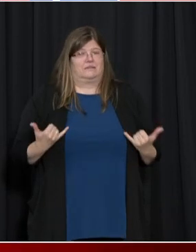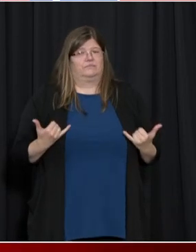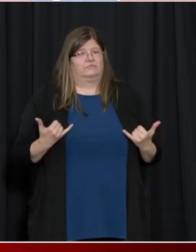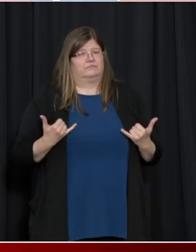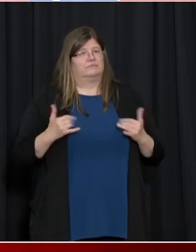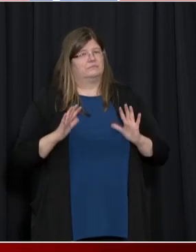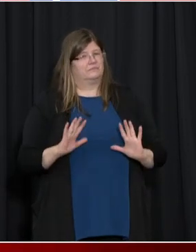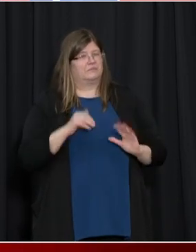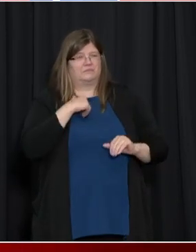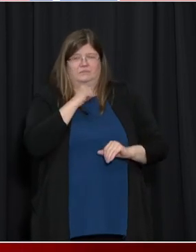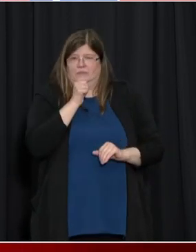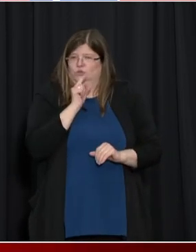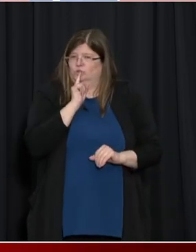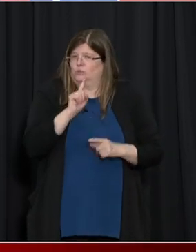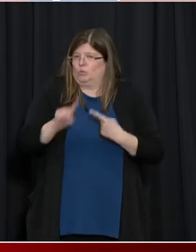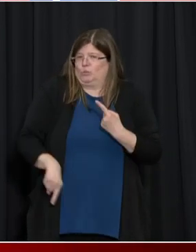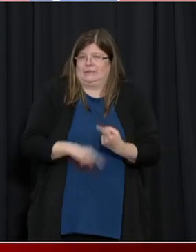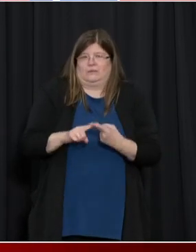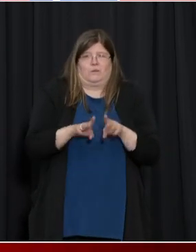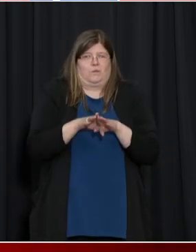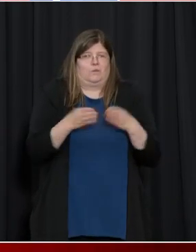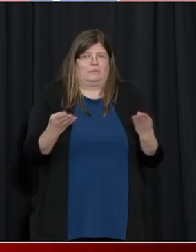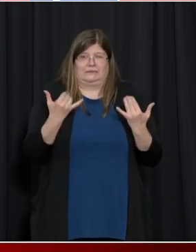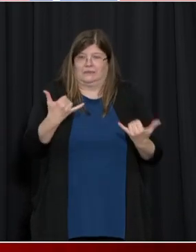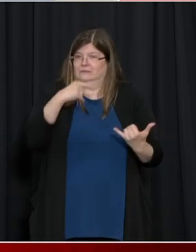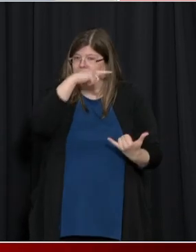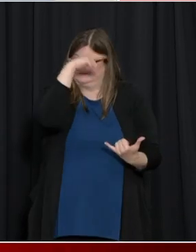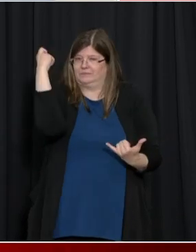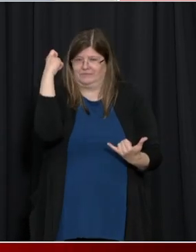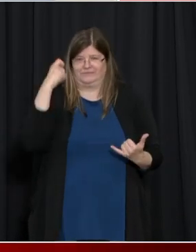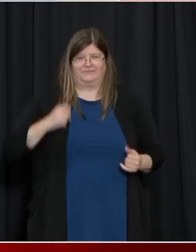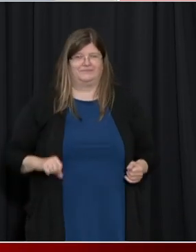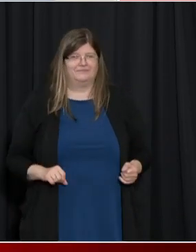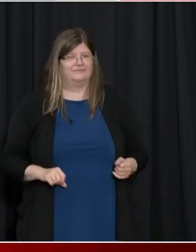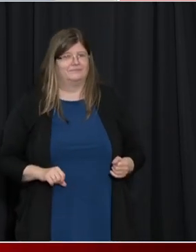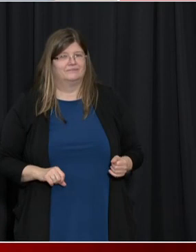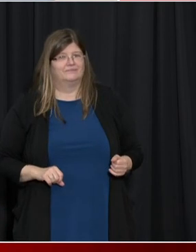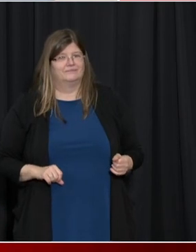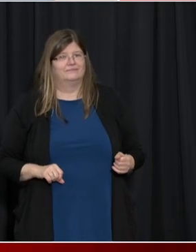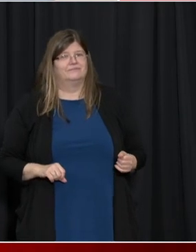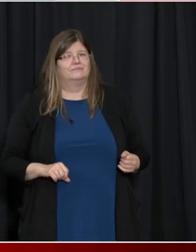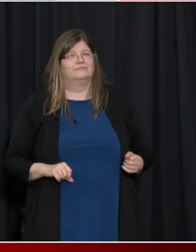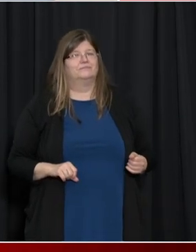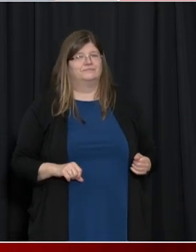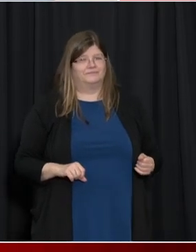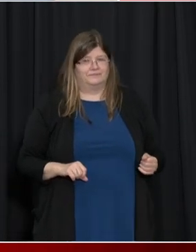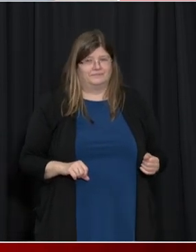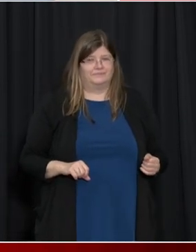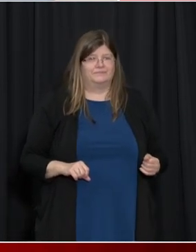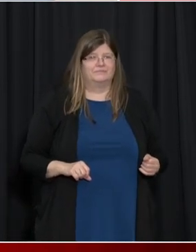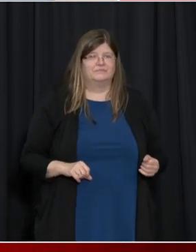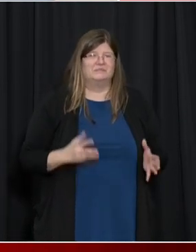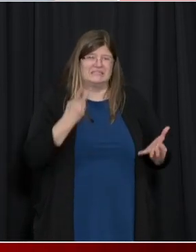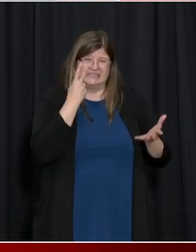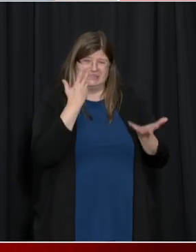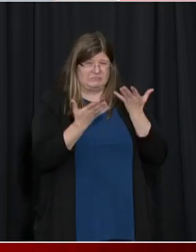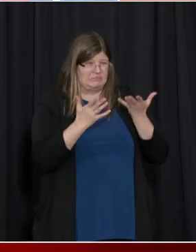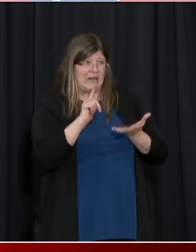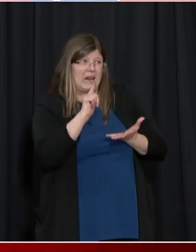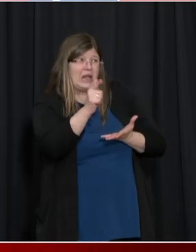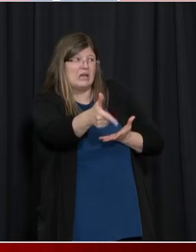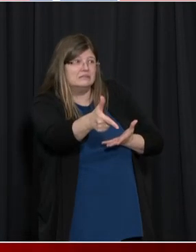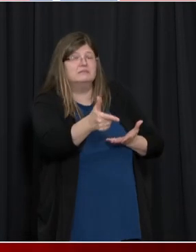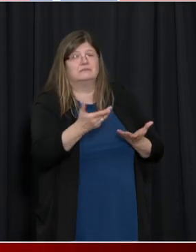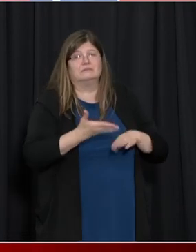outside opportunity would be late summer. Have you gotten guidance from Dr. Fauci on this specific issue? I think